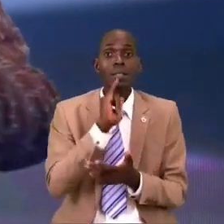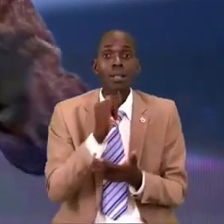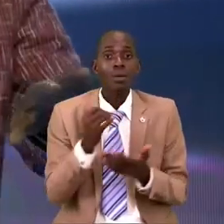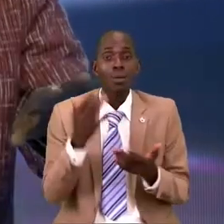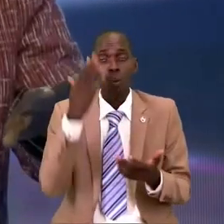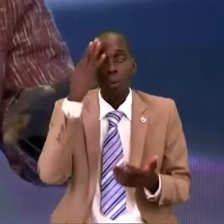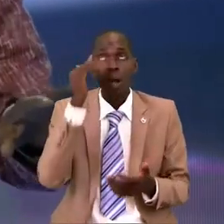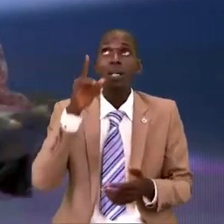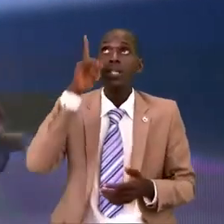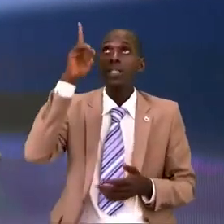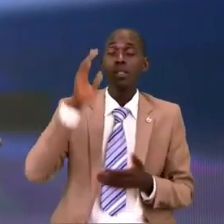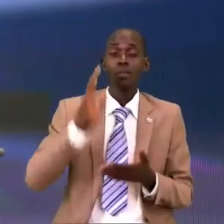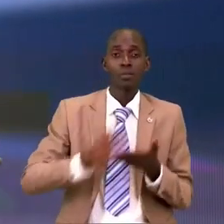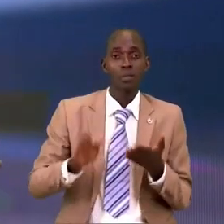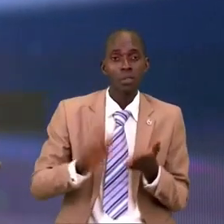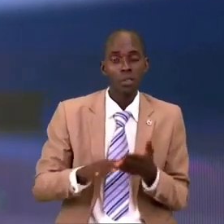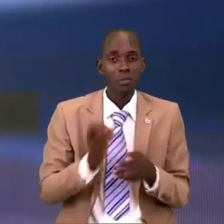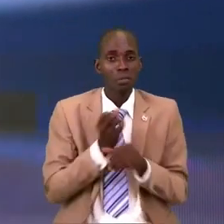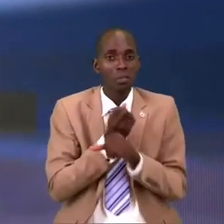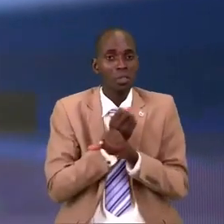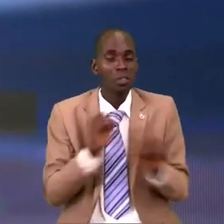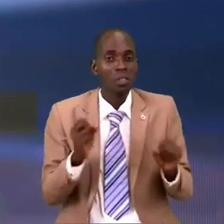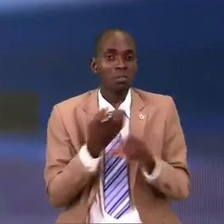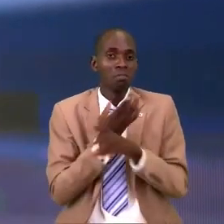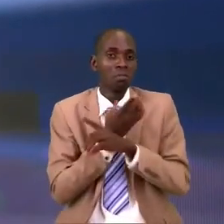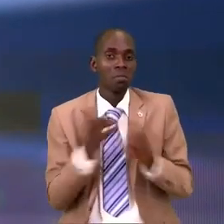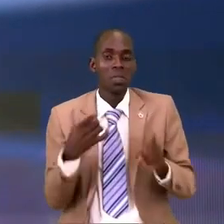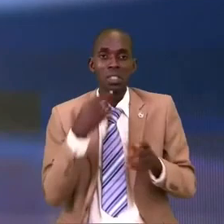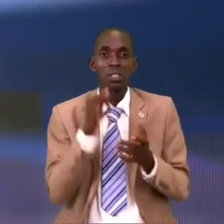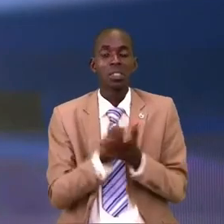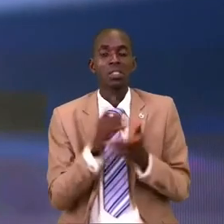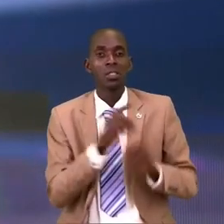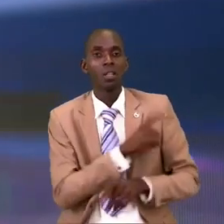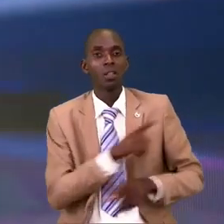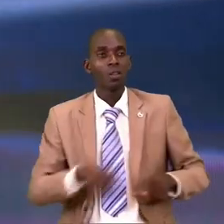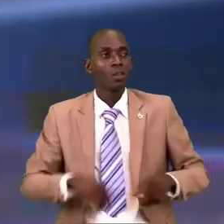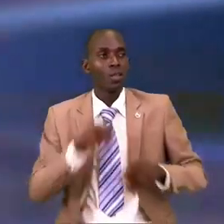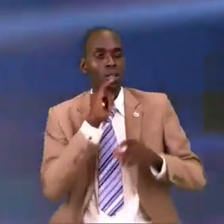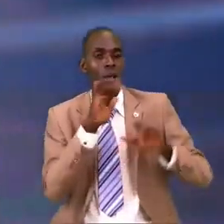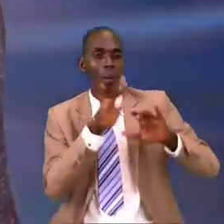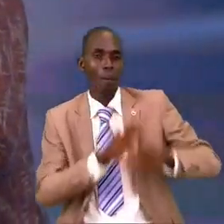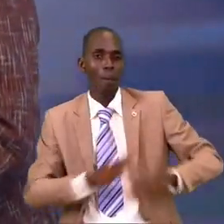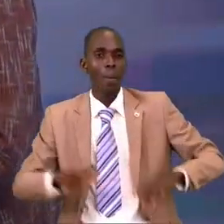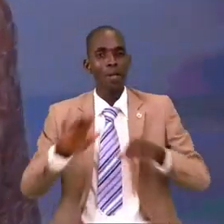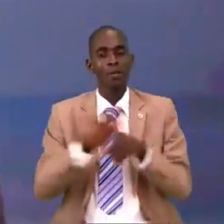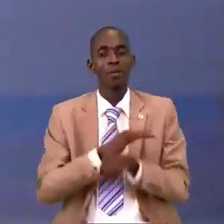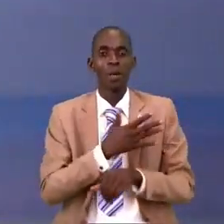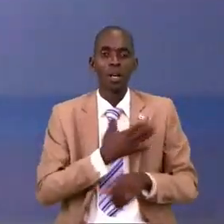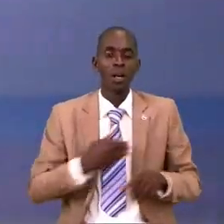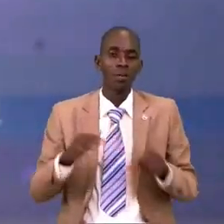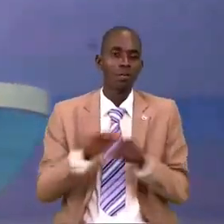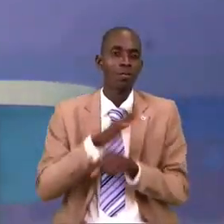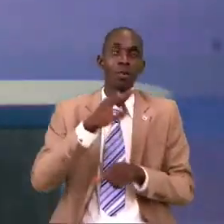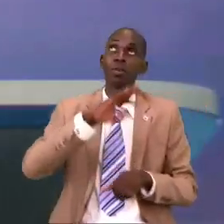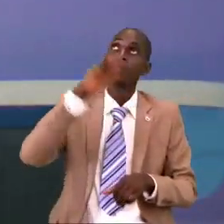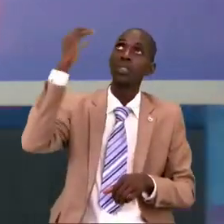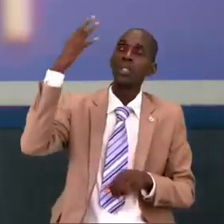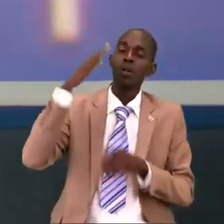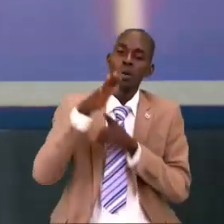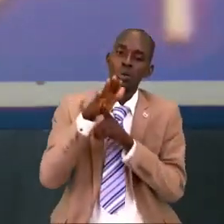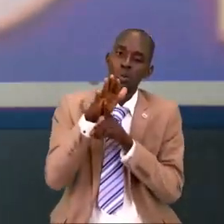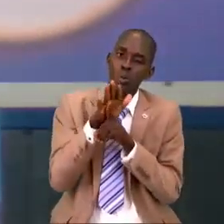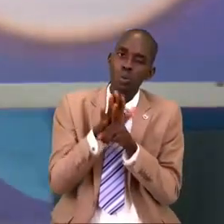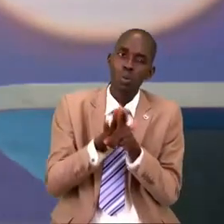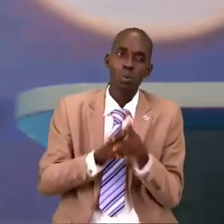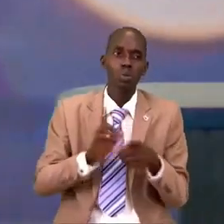gracious. Slow to anger. Slow to anger. He says God is slow to anger. There